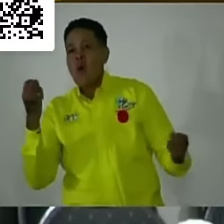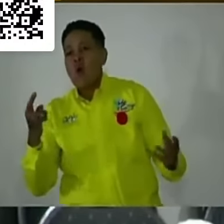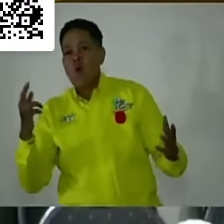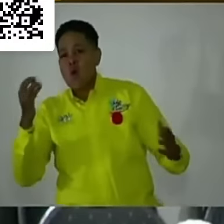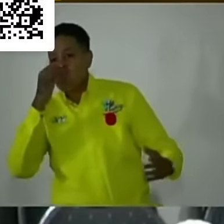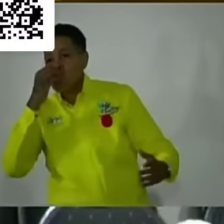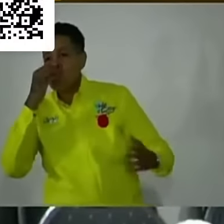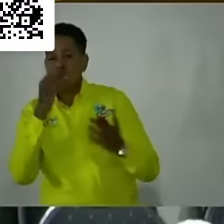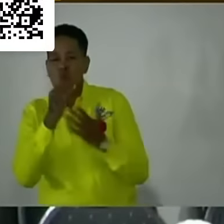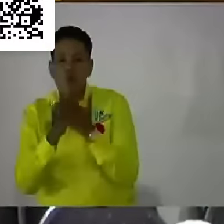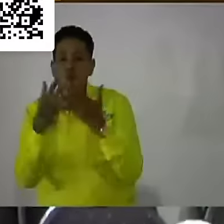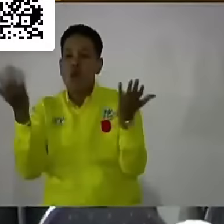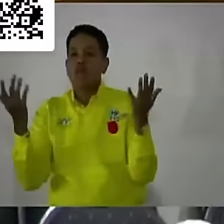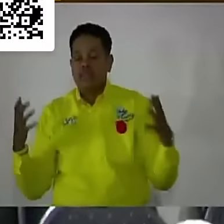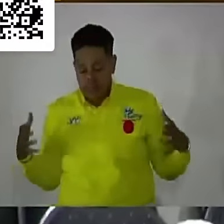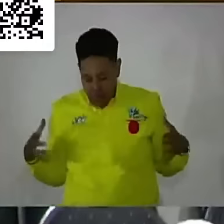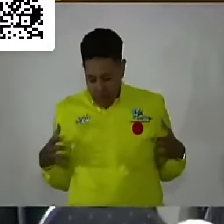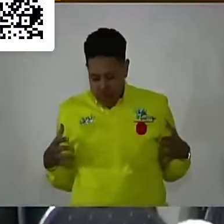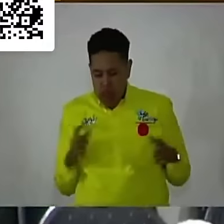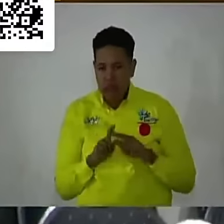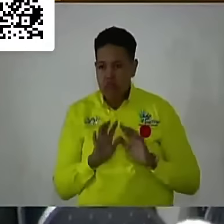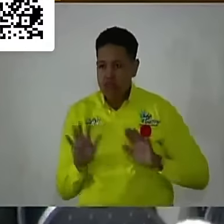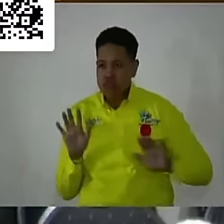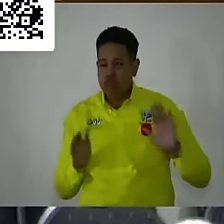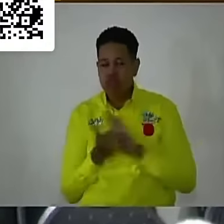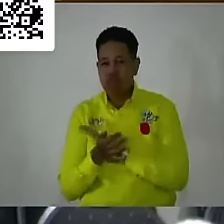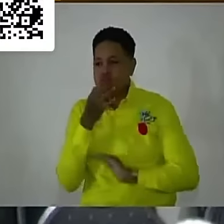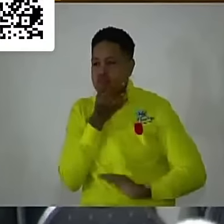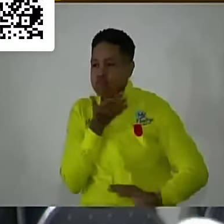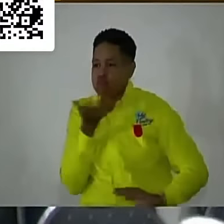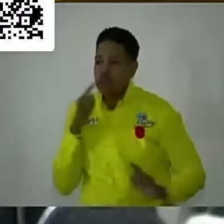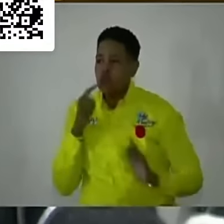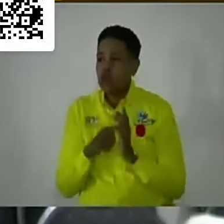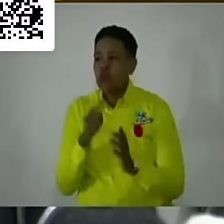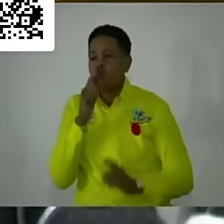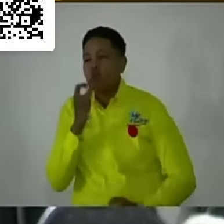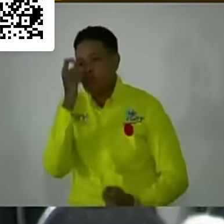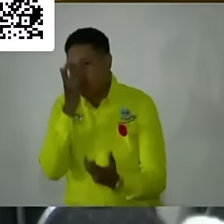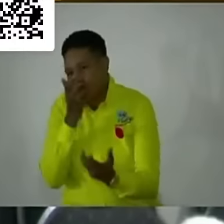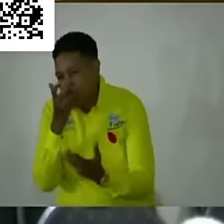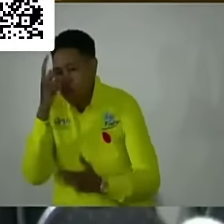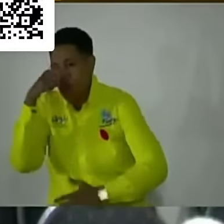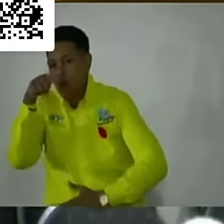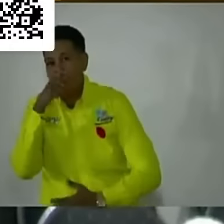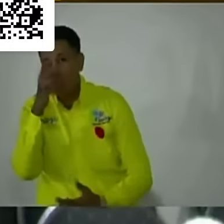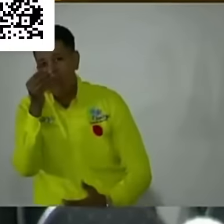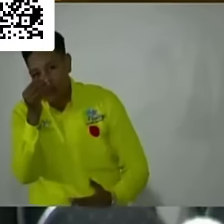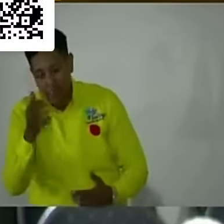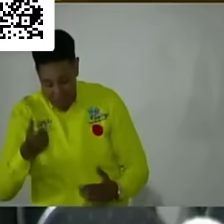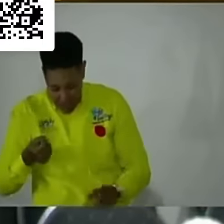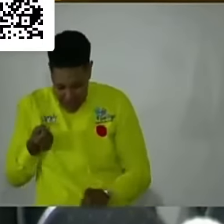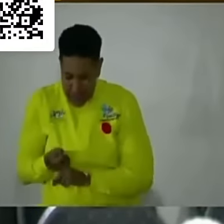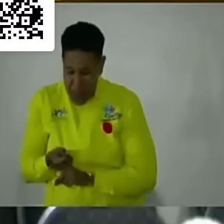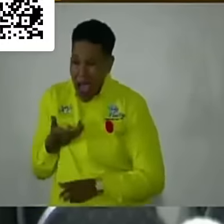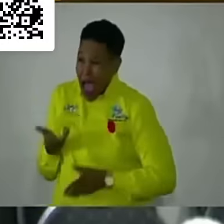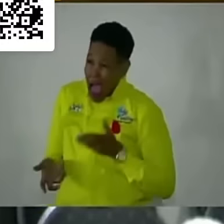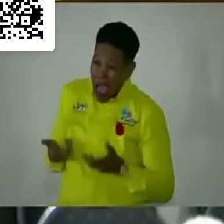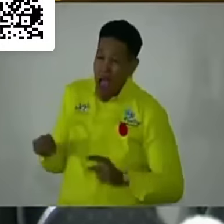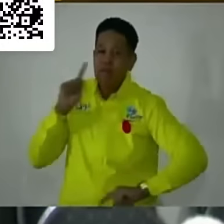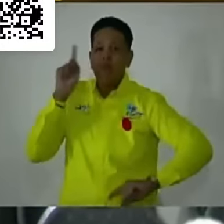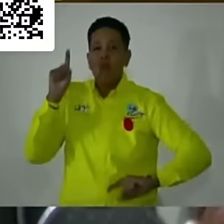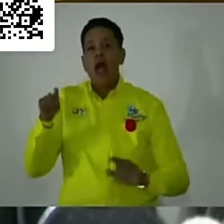food spoilage and inspection. It's also about showing some understanding for those who have been impacted, who they will have